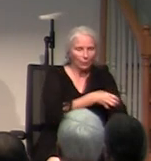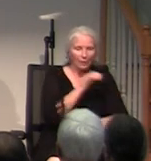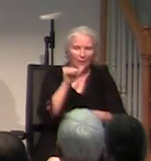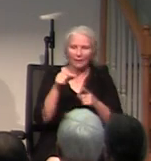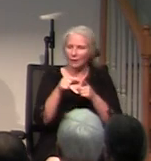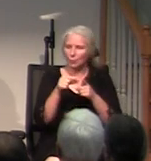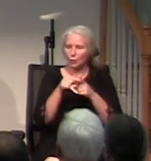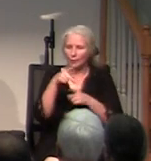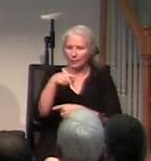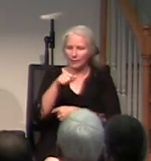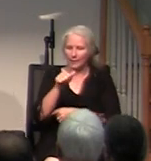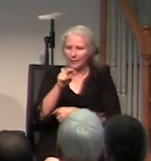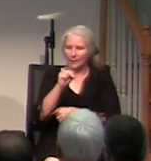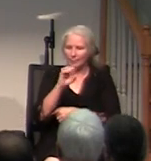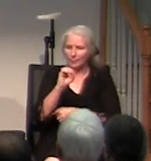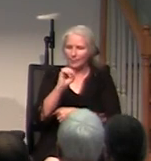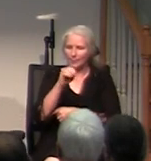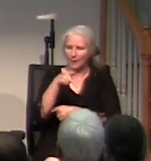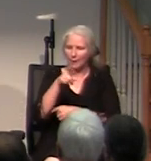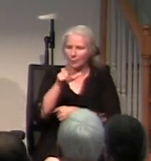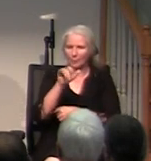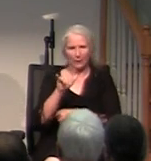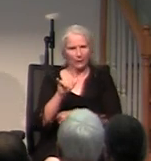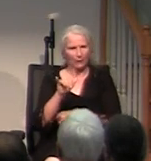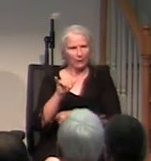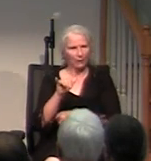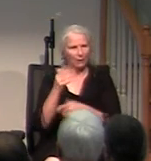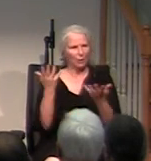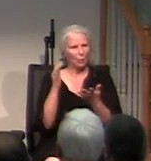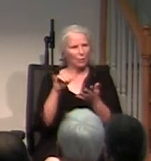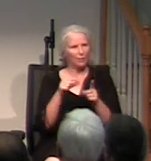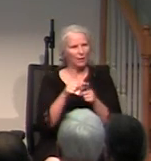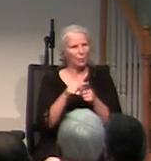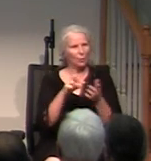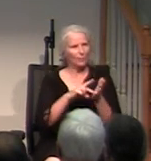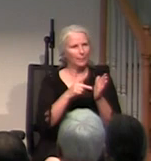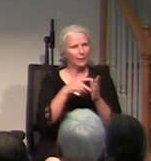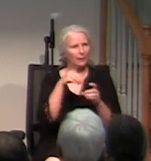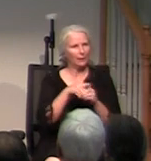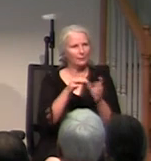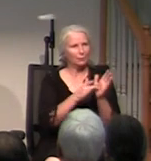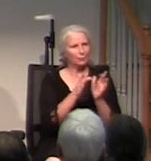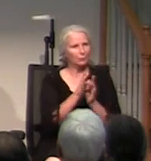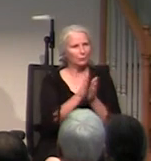you, you're familiar with what that word means in Scripture?